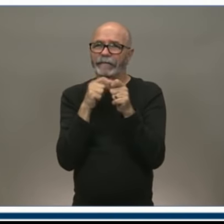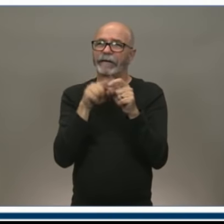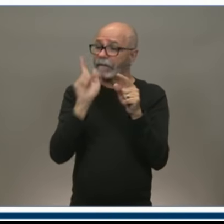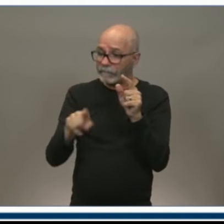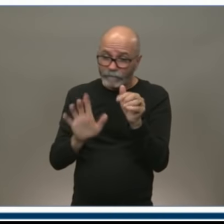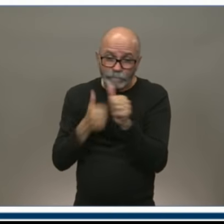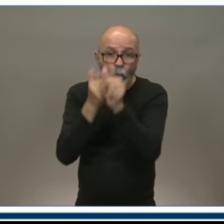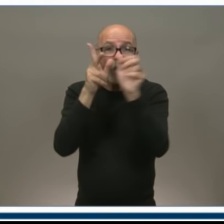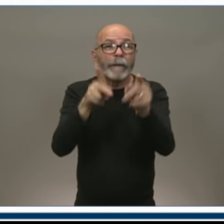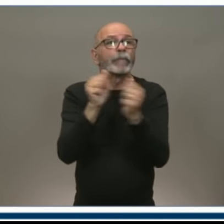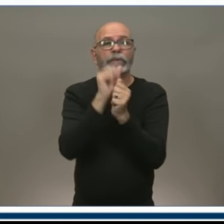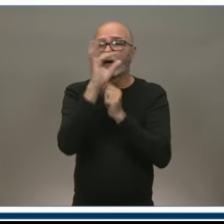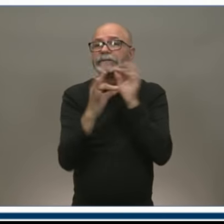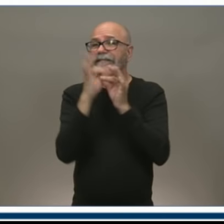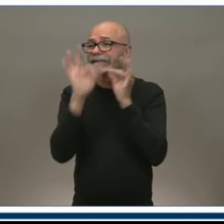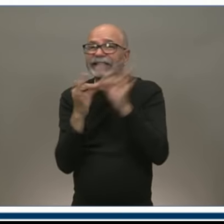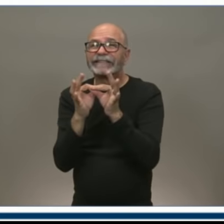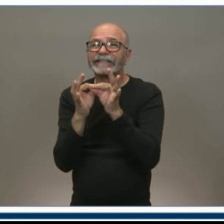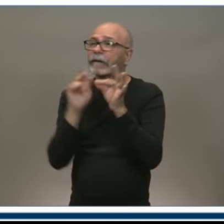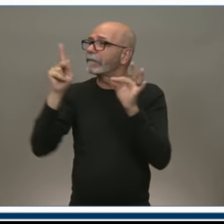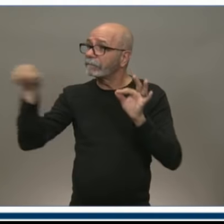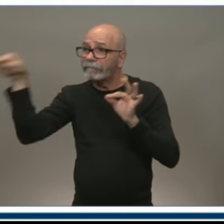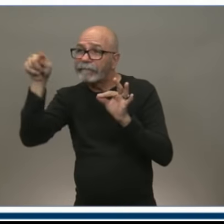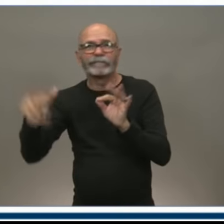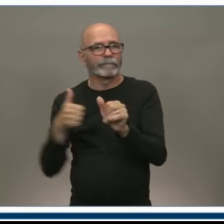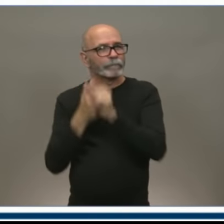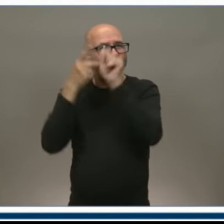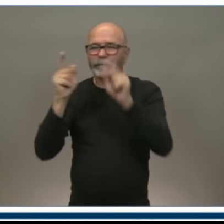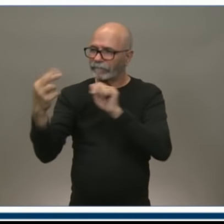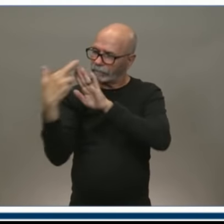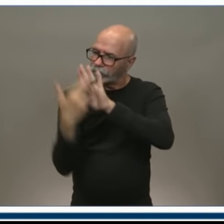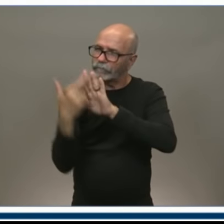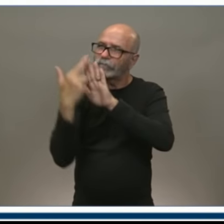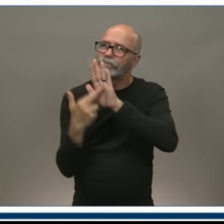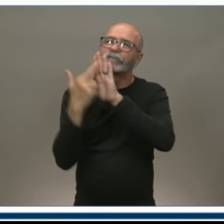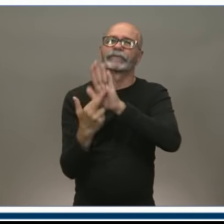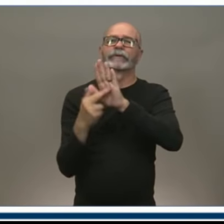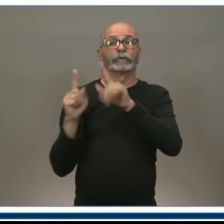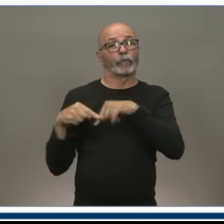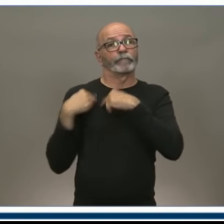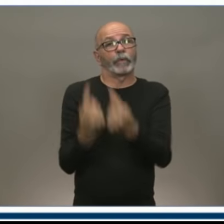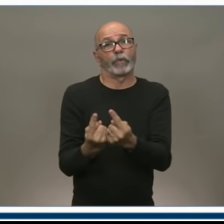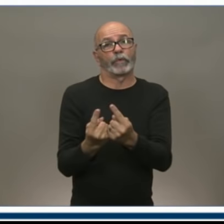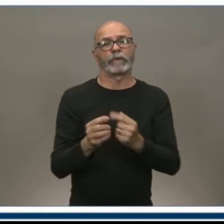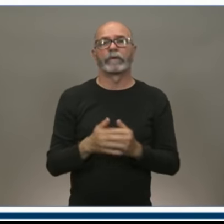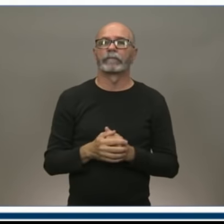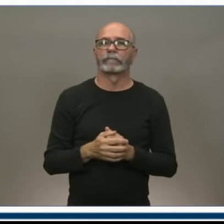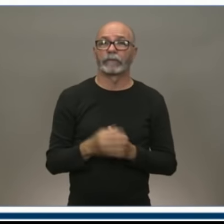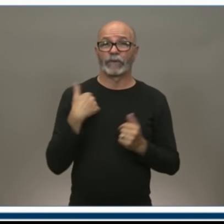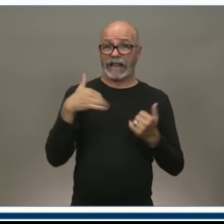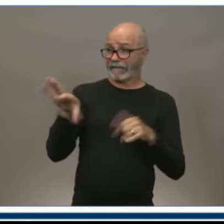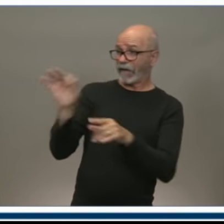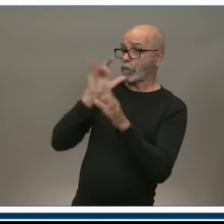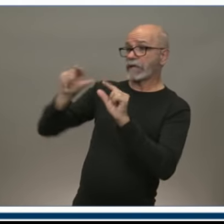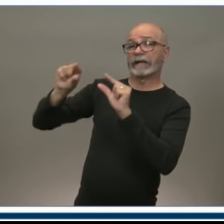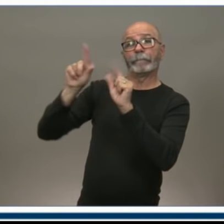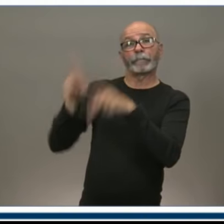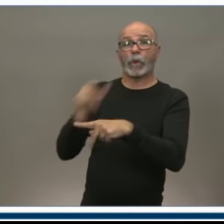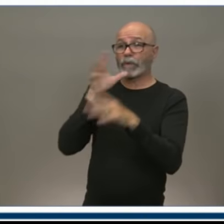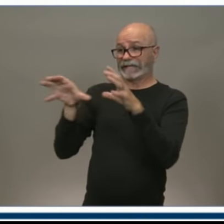everybody following the public health measures. Because one of the things we are finding, even in this latest cluster, is that even though it